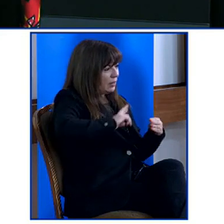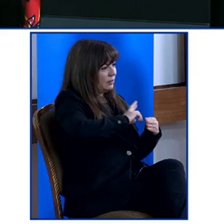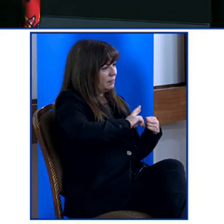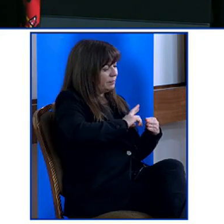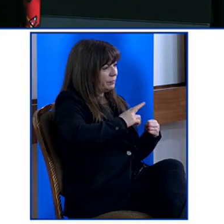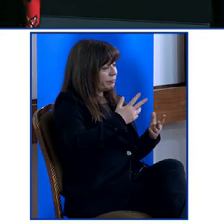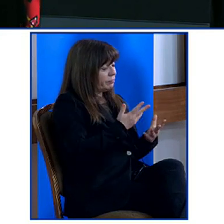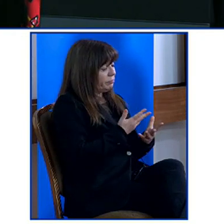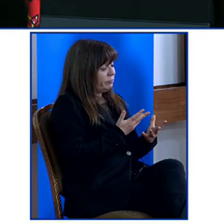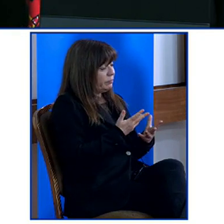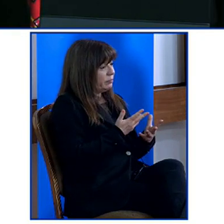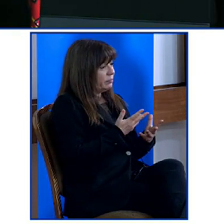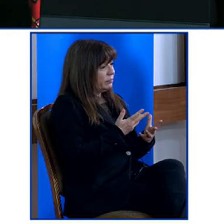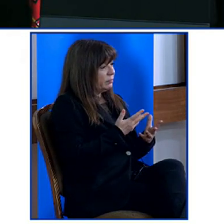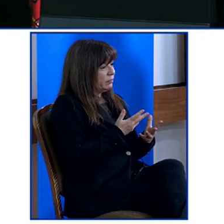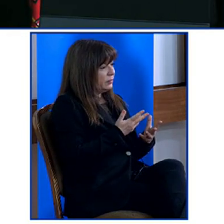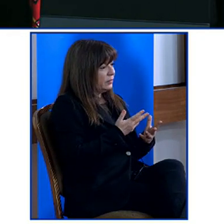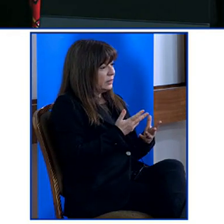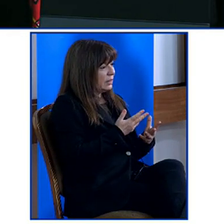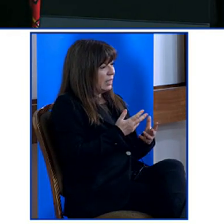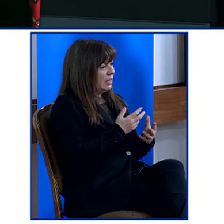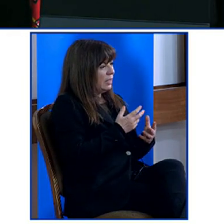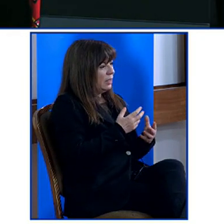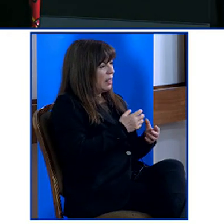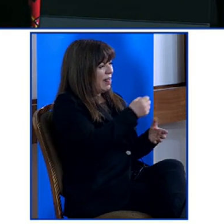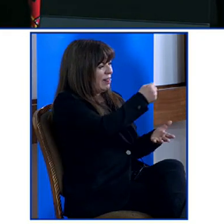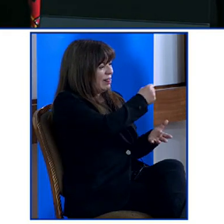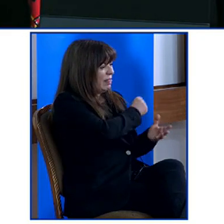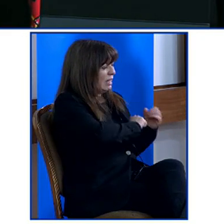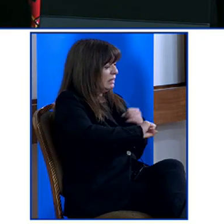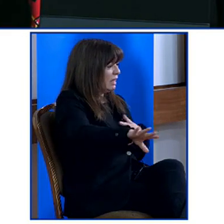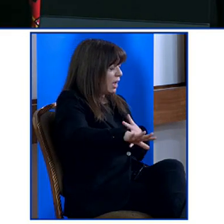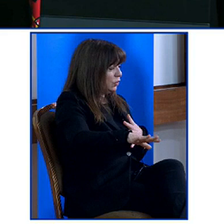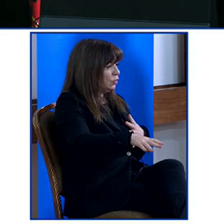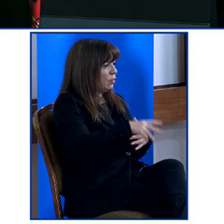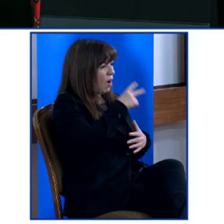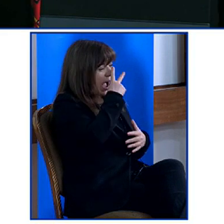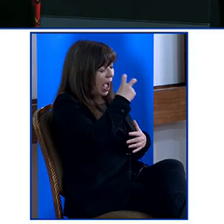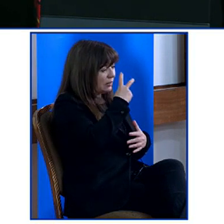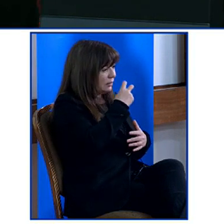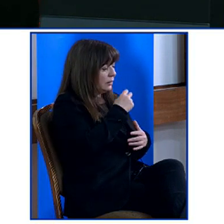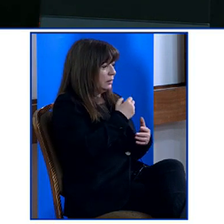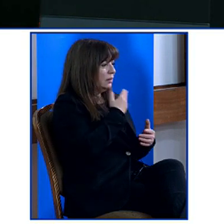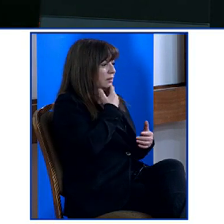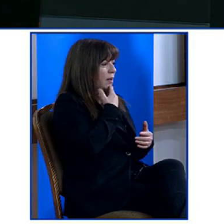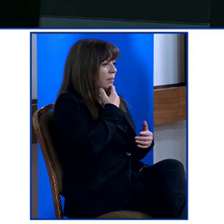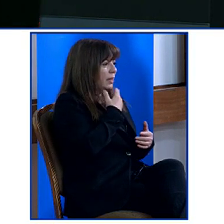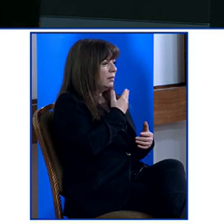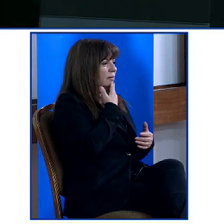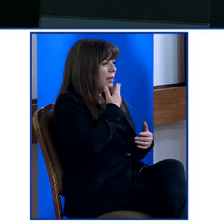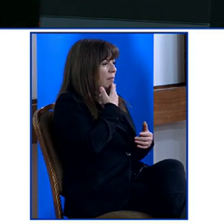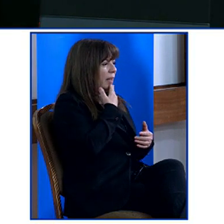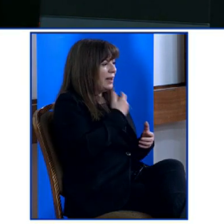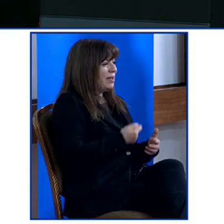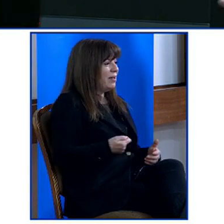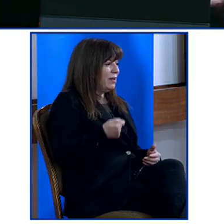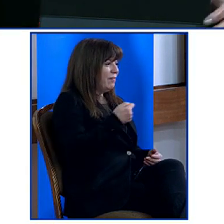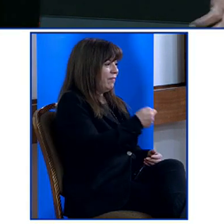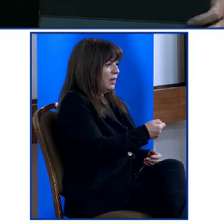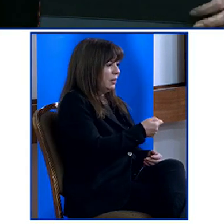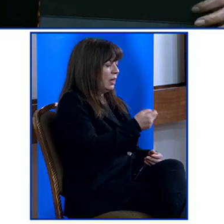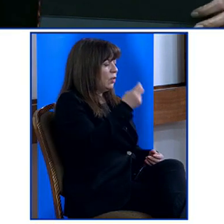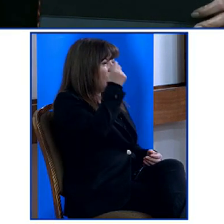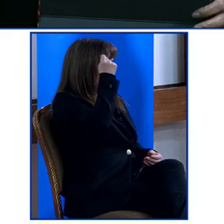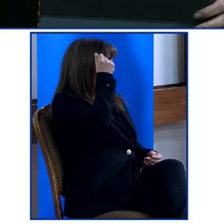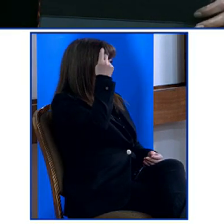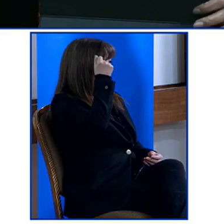example, to reduce their atmospheric pollution. And we're also investing in the sustainability innovation in